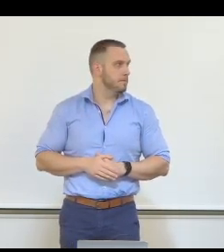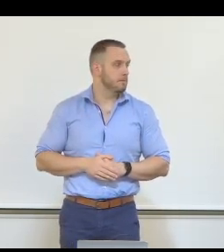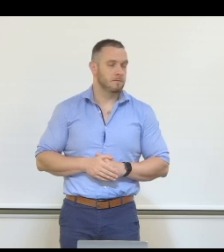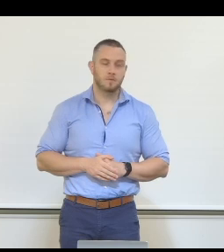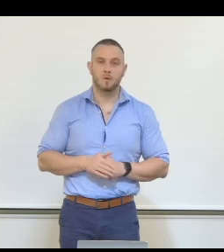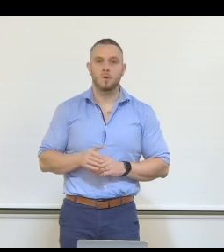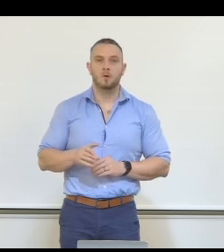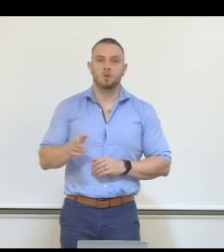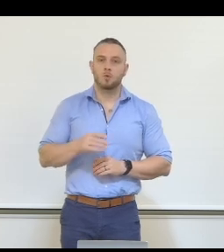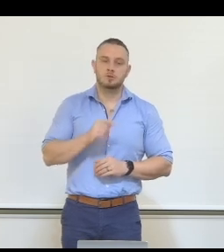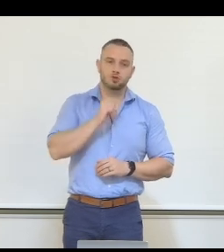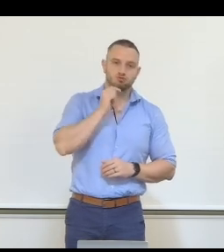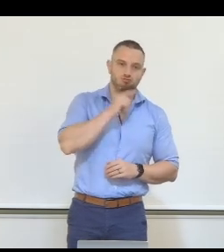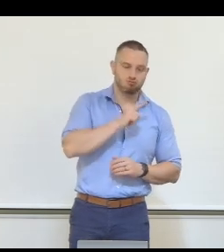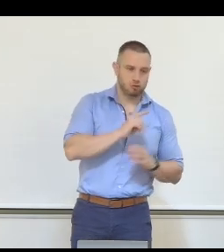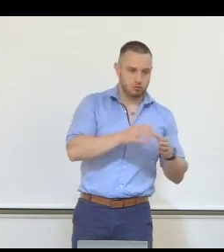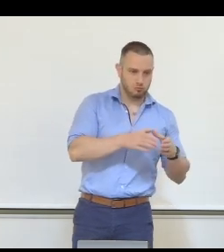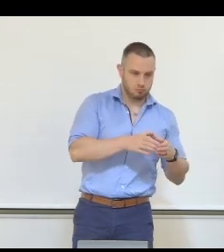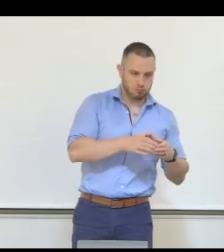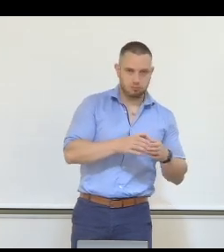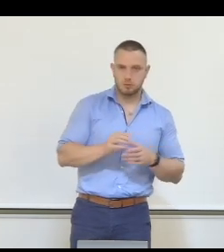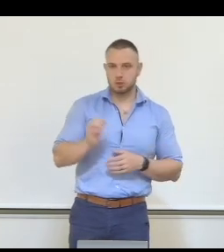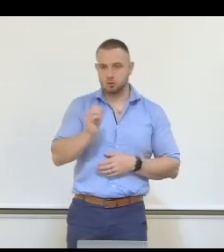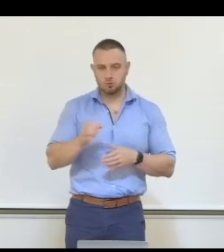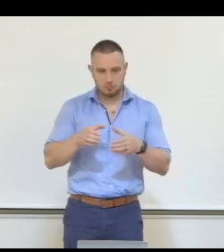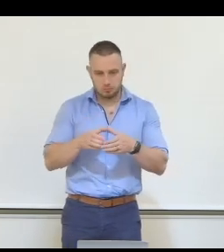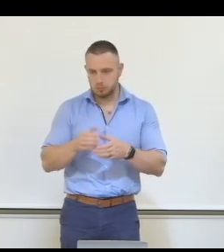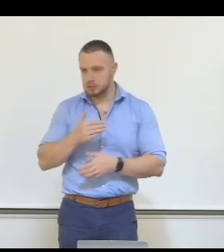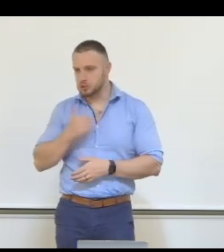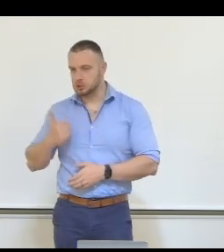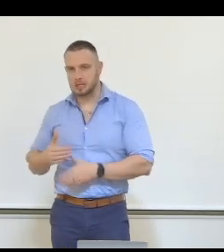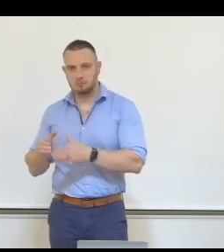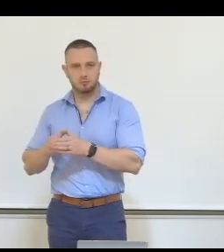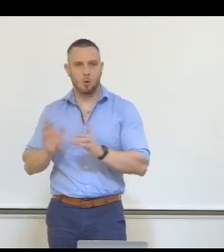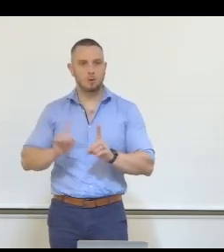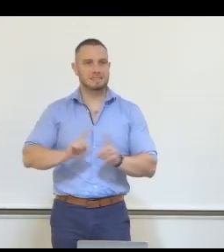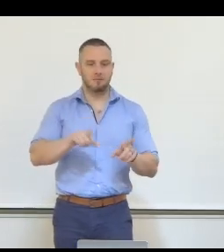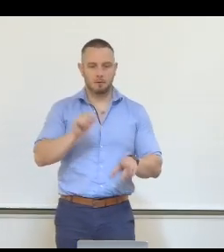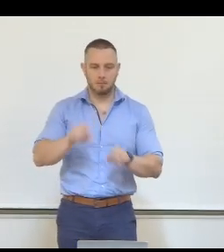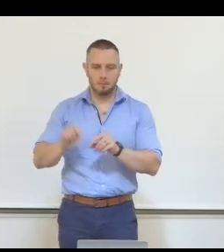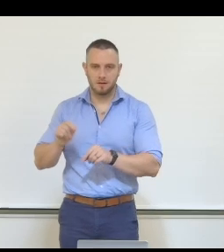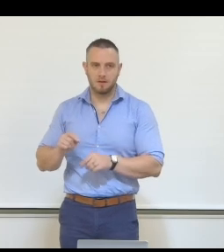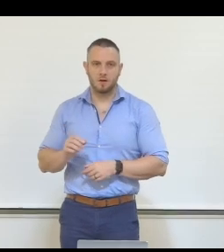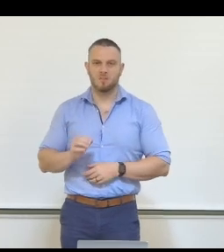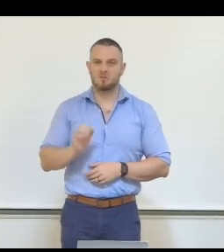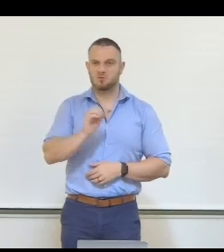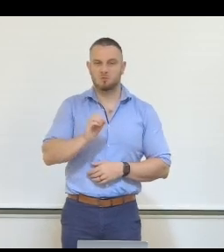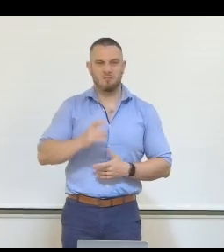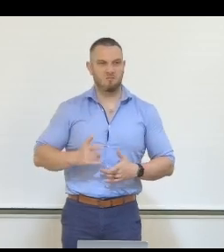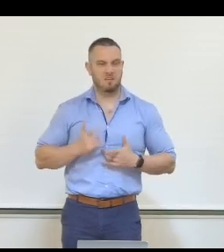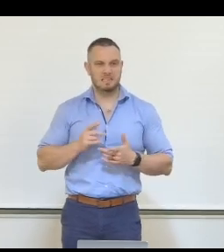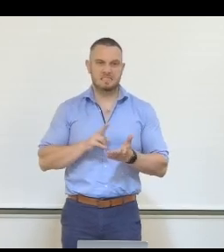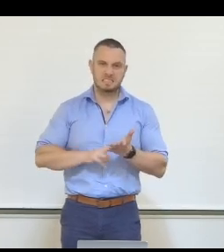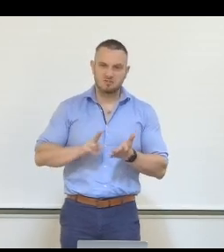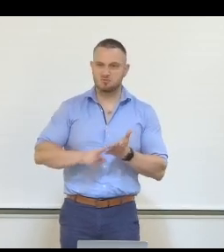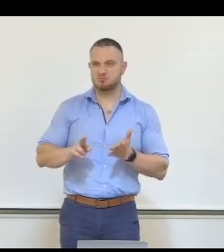entity, on the Russian side, on the Chinese side, and on the European side. On the European side, it started a bit like an astronaut selection. You would have to go on